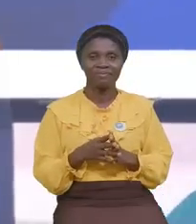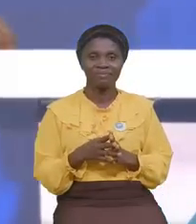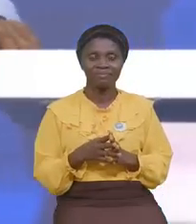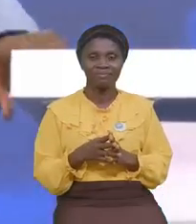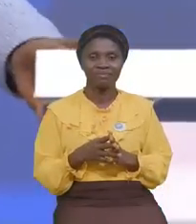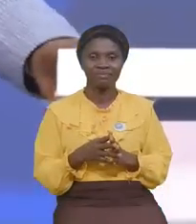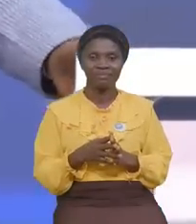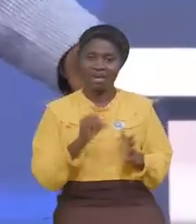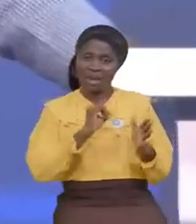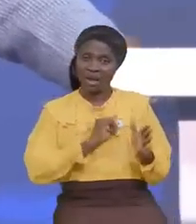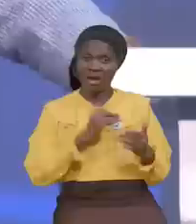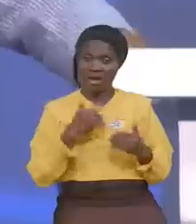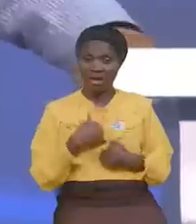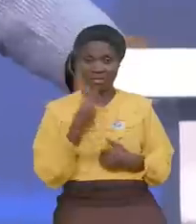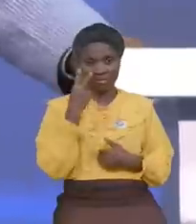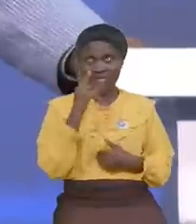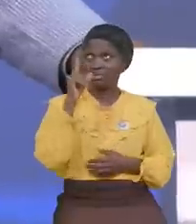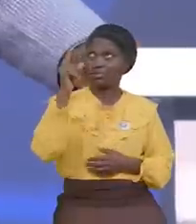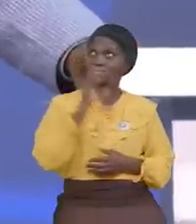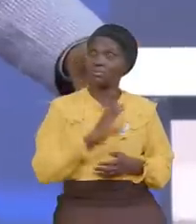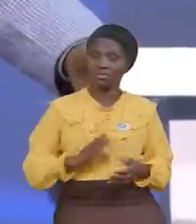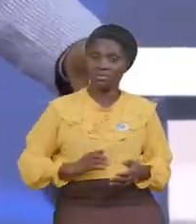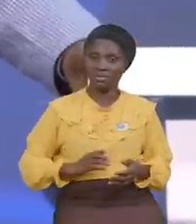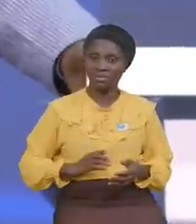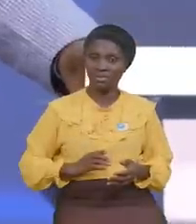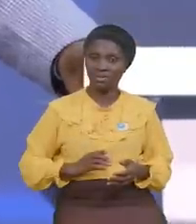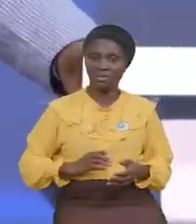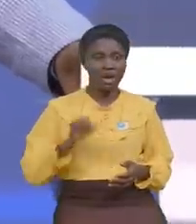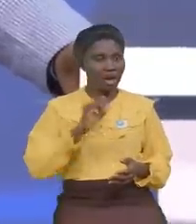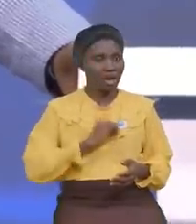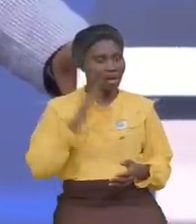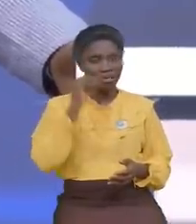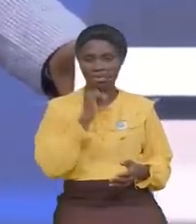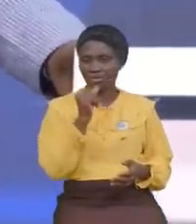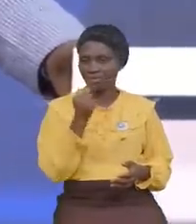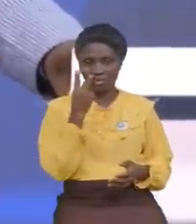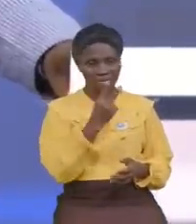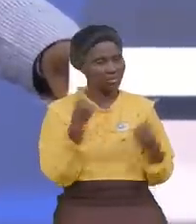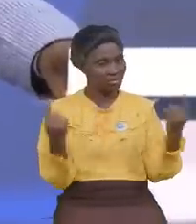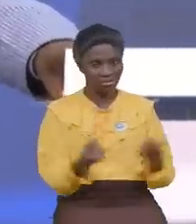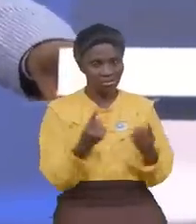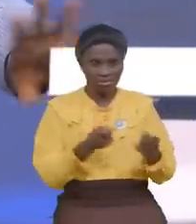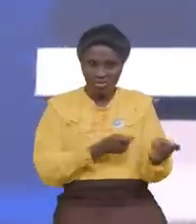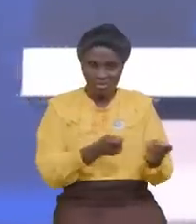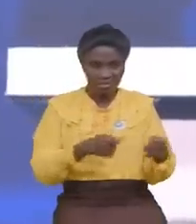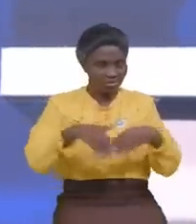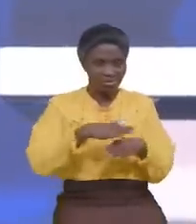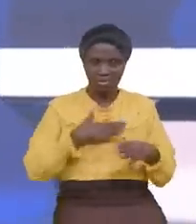I have seen you, Christ. I will not see sin dominating over my life anymore.